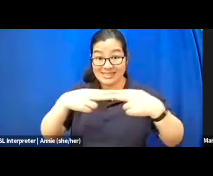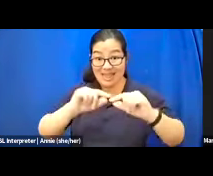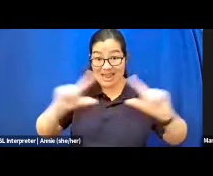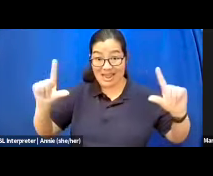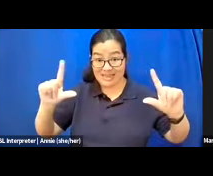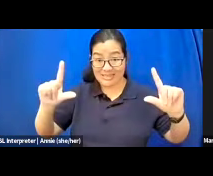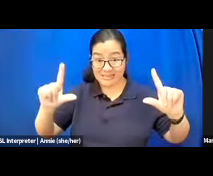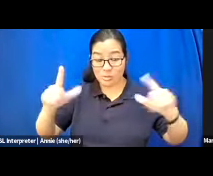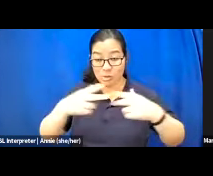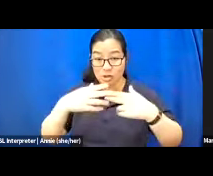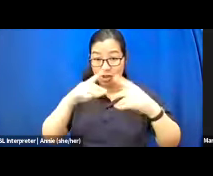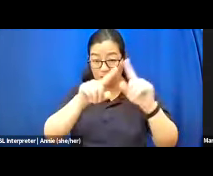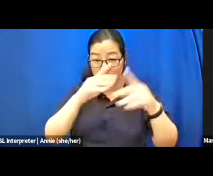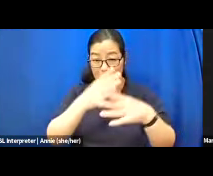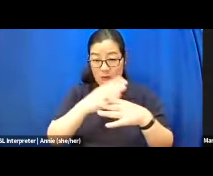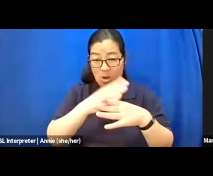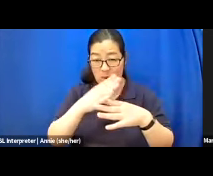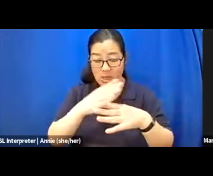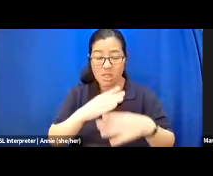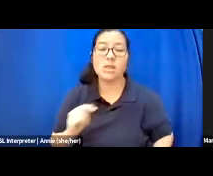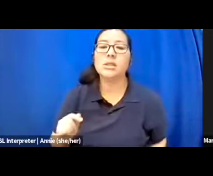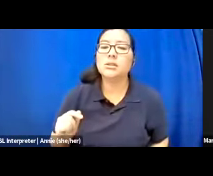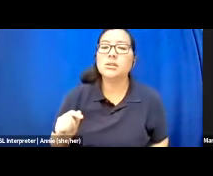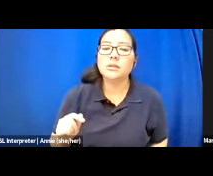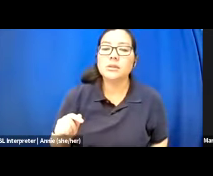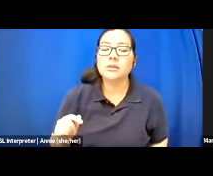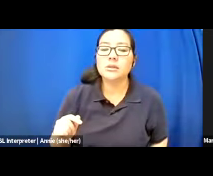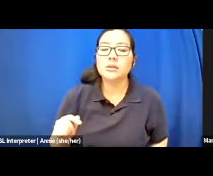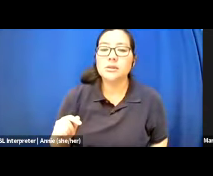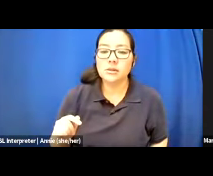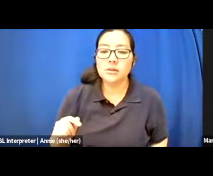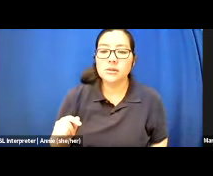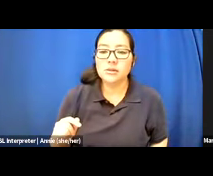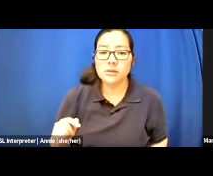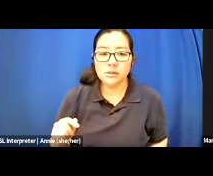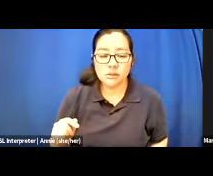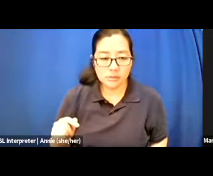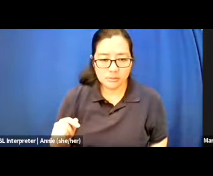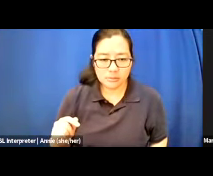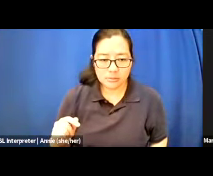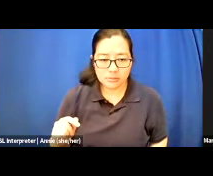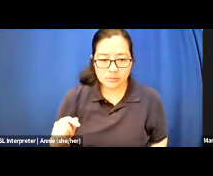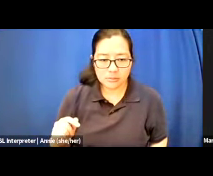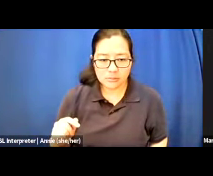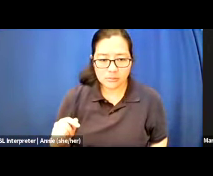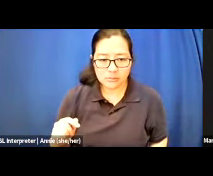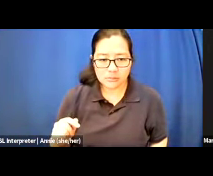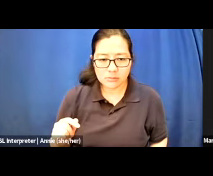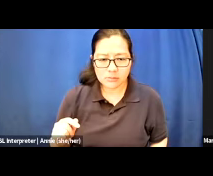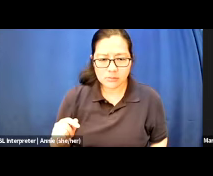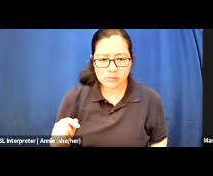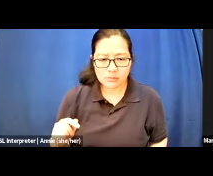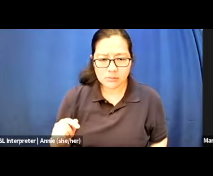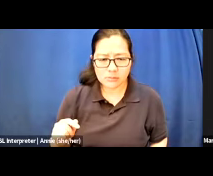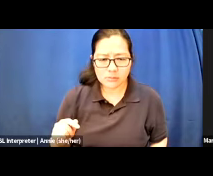we are not sharing all the, we are not right all, right? We are just more